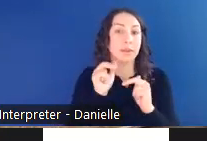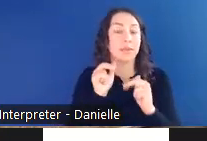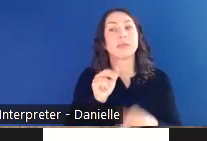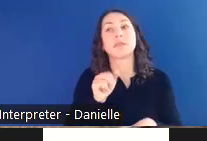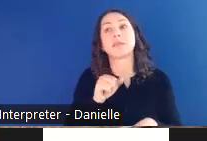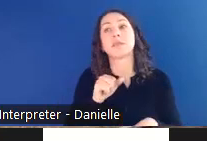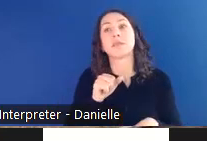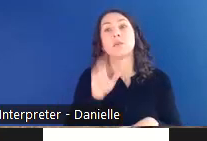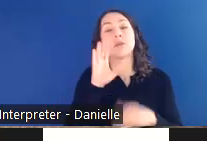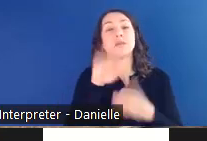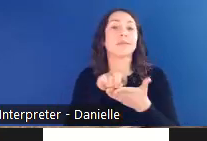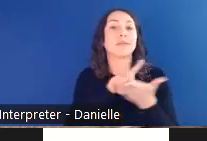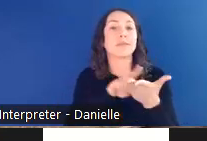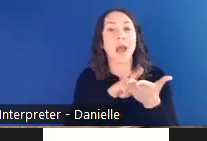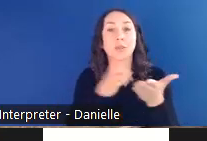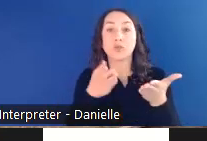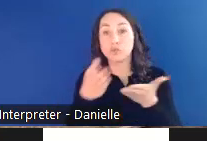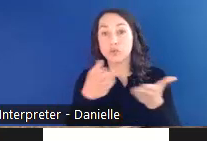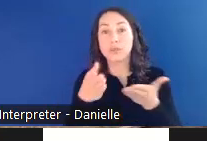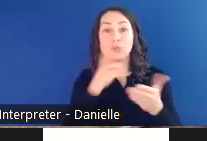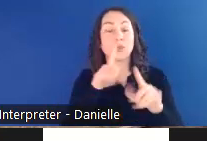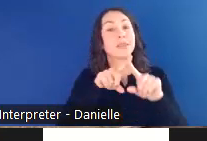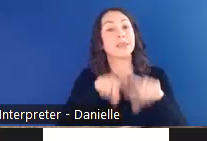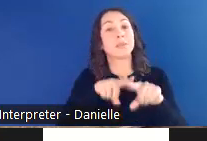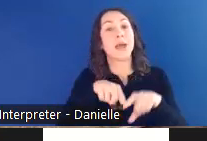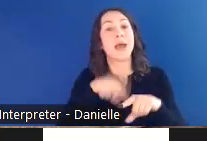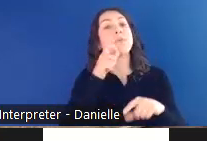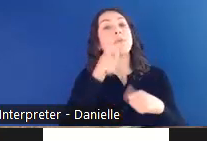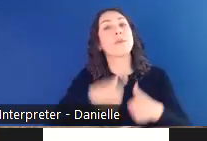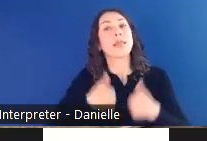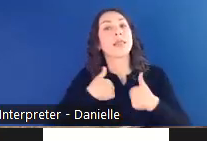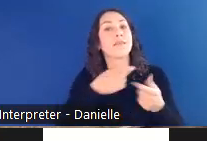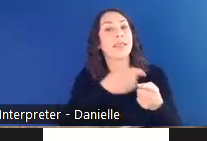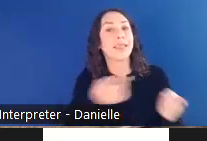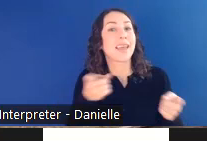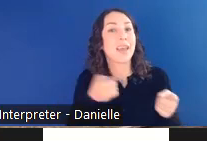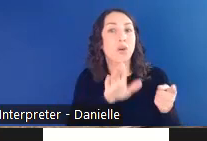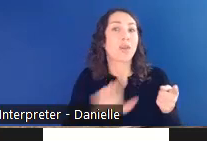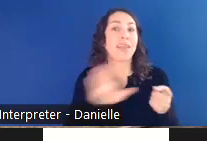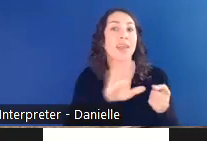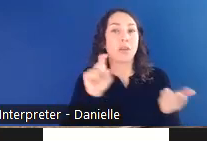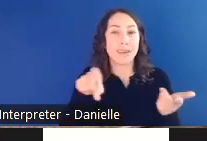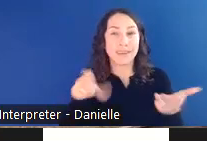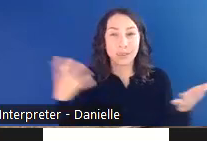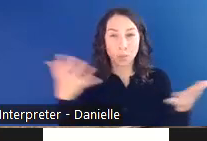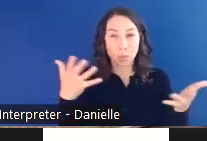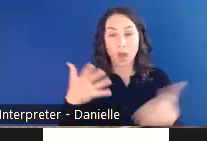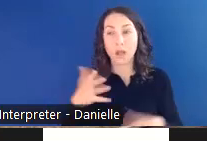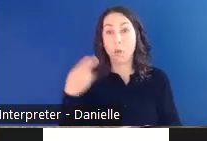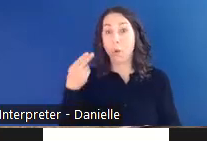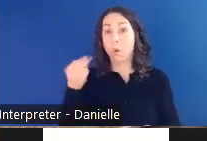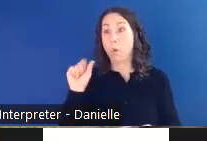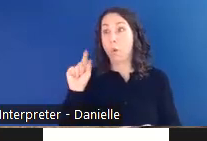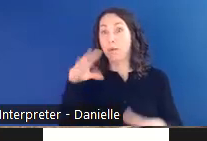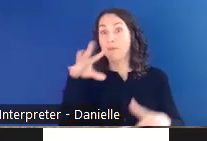tenant services around the needs of their tenants, but we're typically not involved with what those services exactly look like.